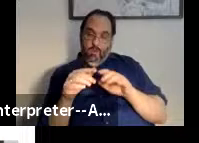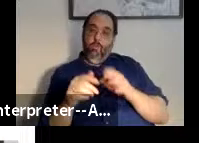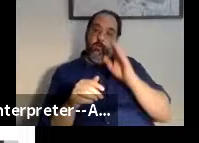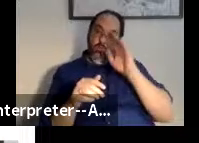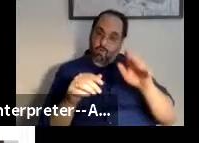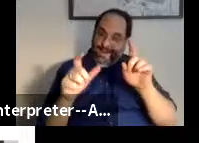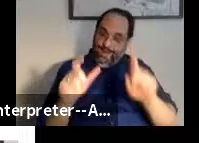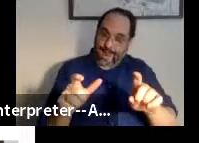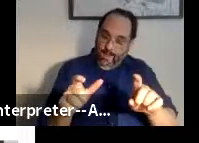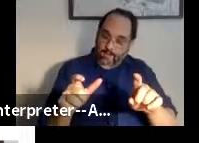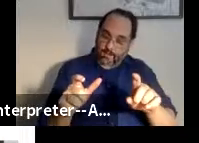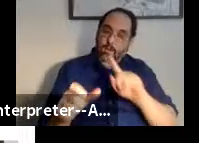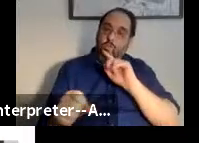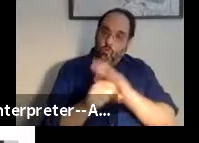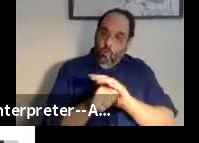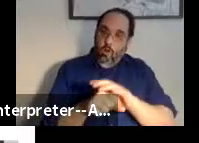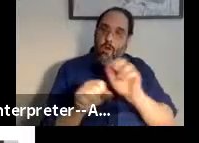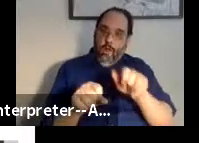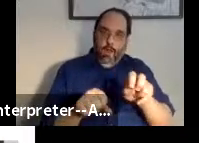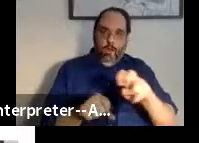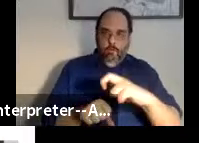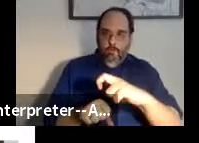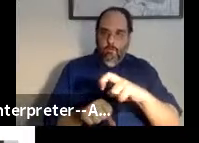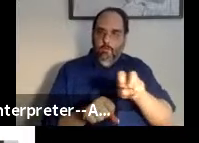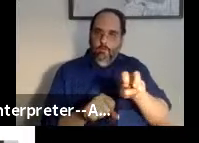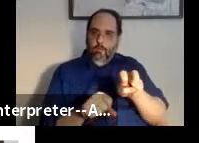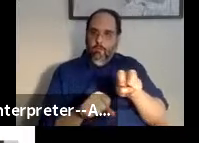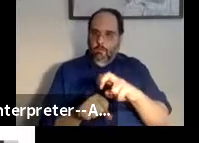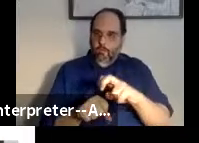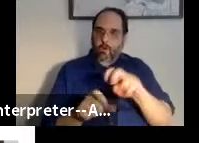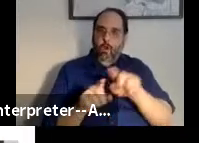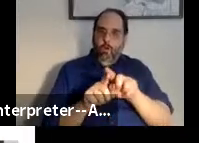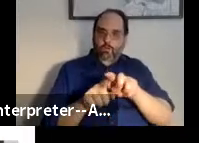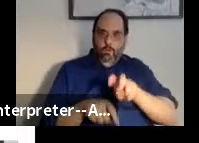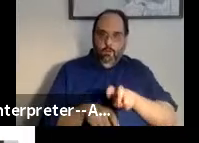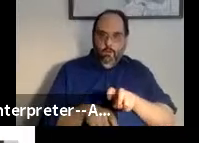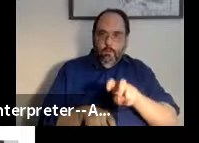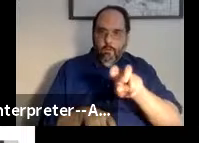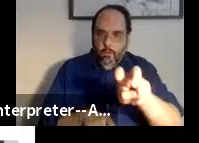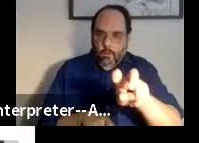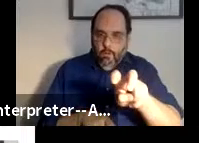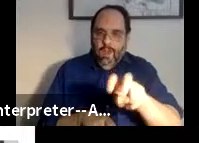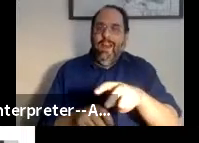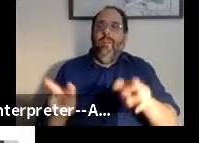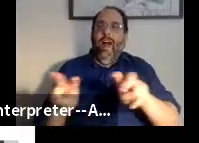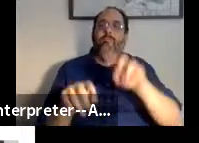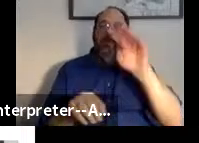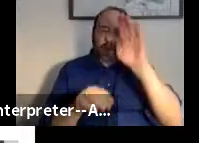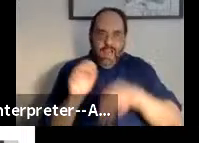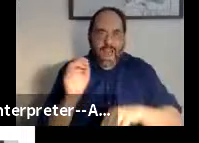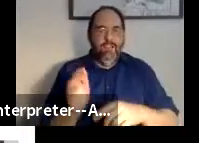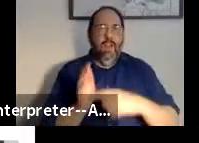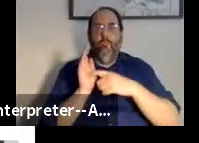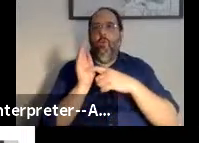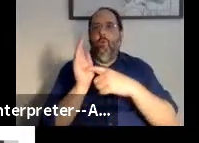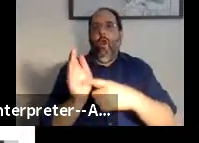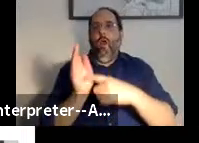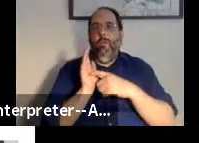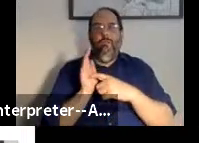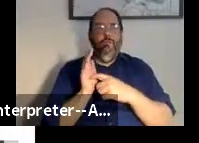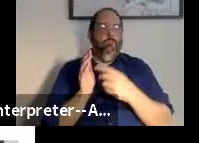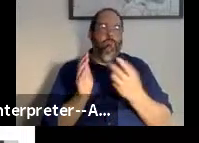playground surface installed in a test bed, and you also do it a 90-degree turn. And the values have to be less than those required when we're doing